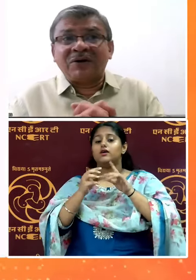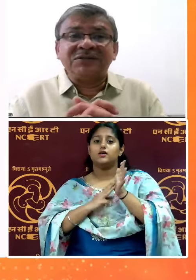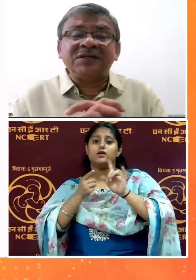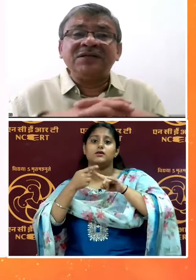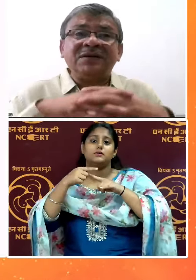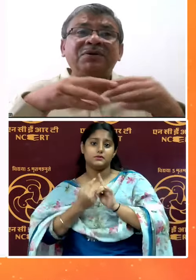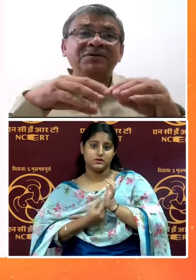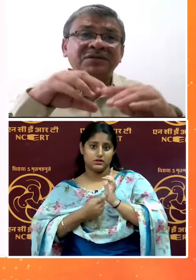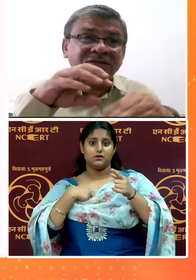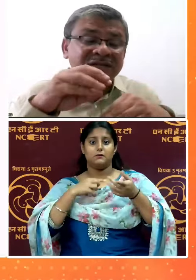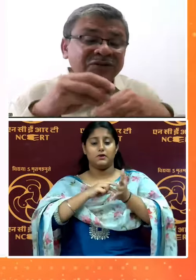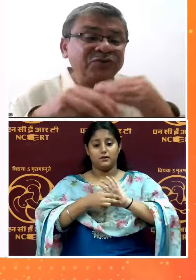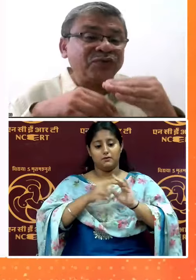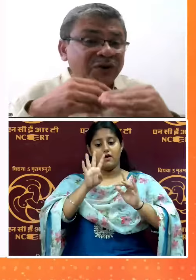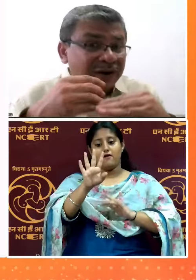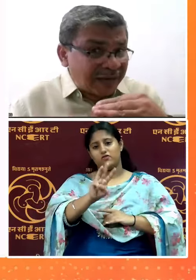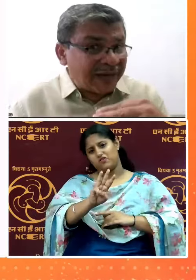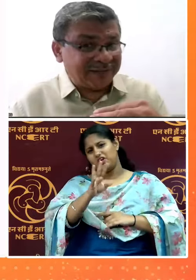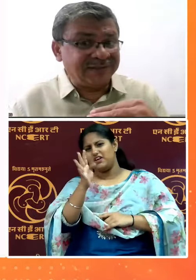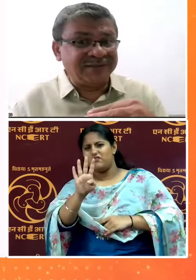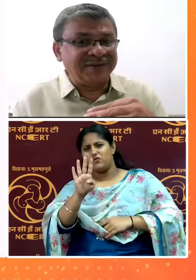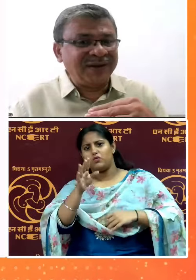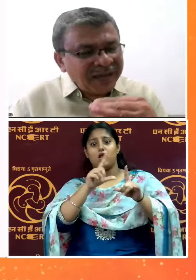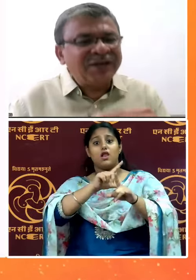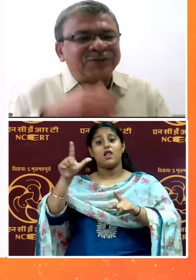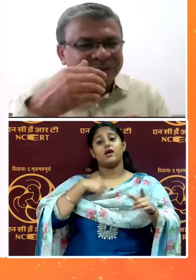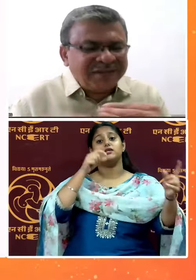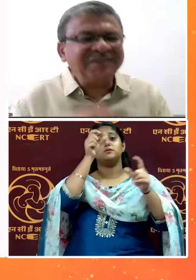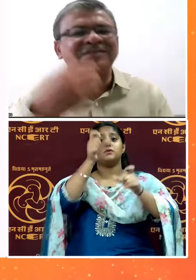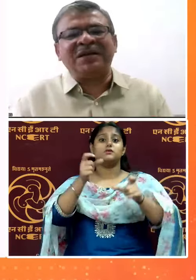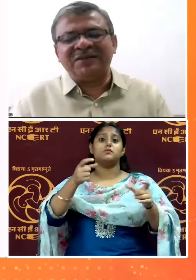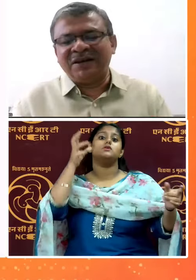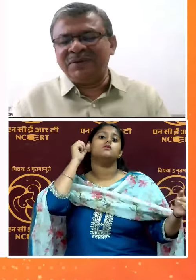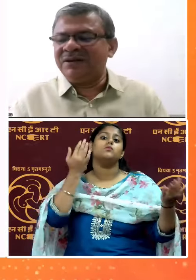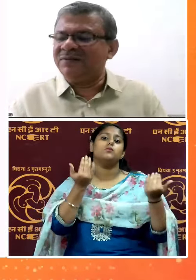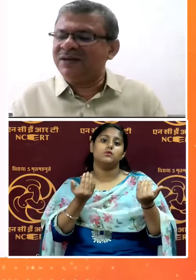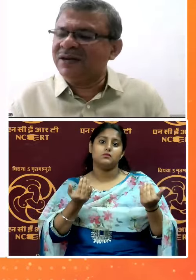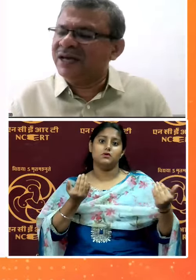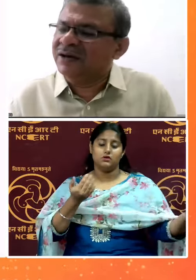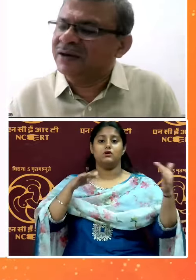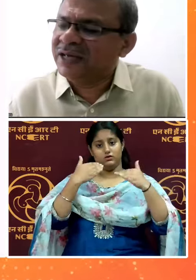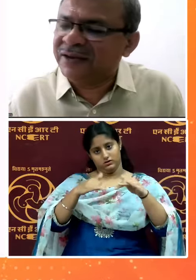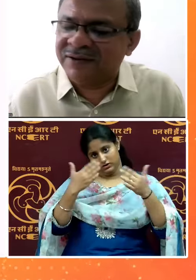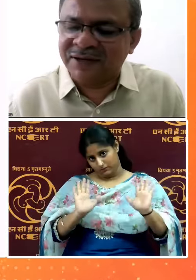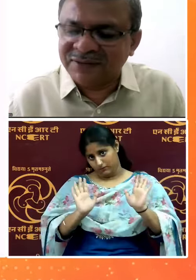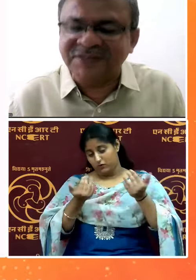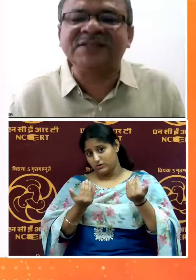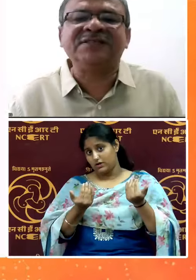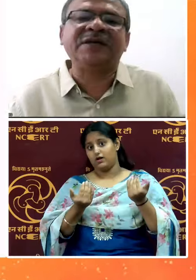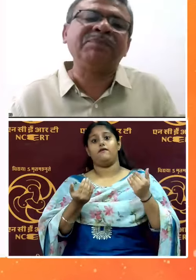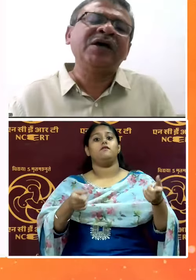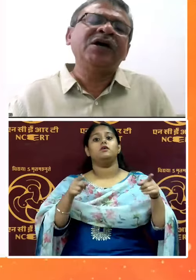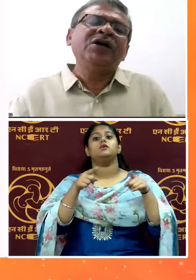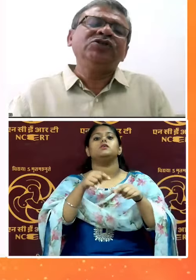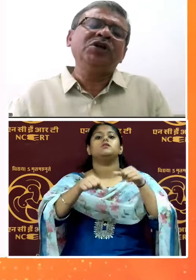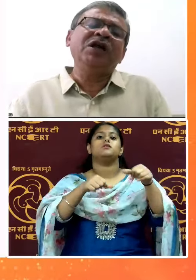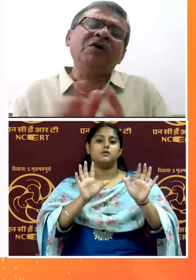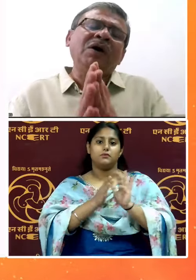the cost is about 3 to 4 lakhs. Oh. Okay? That is a major limitation in this system.